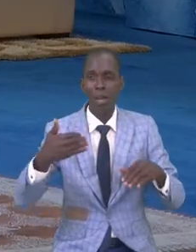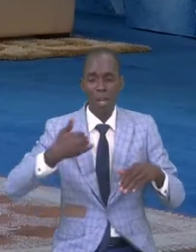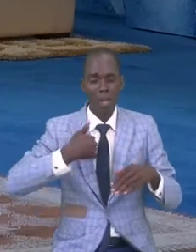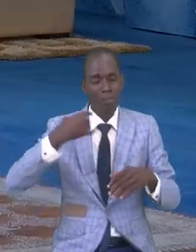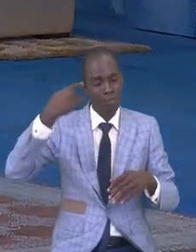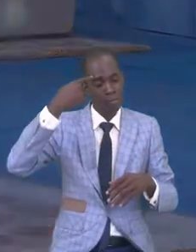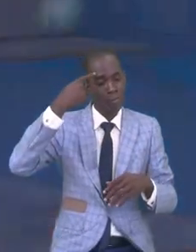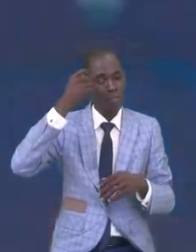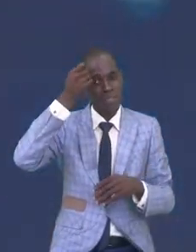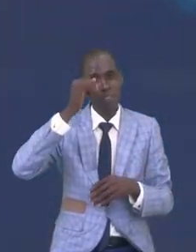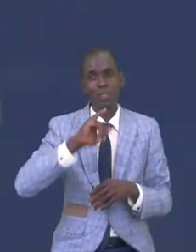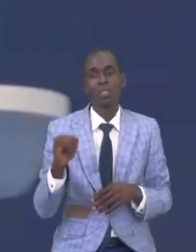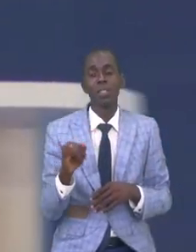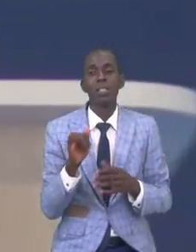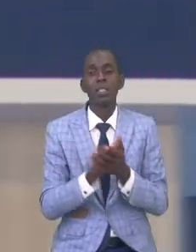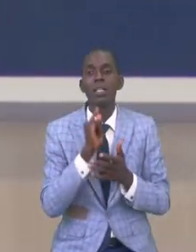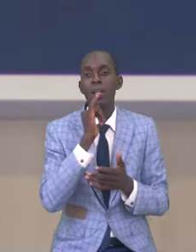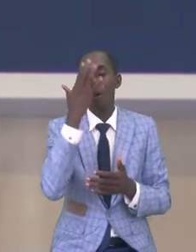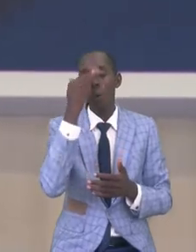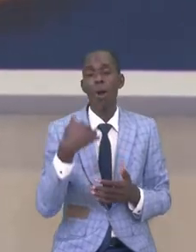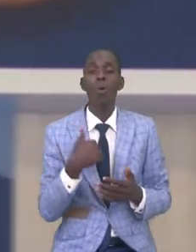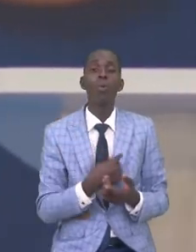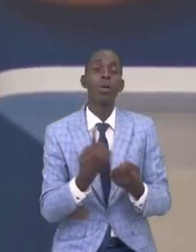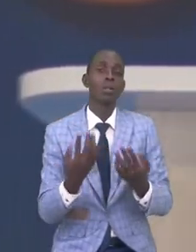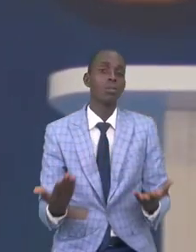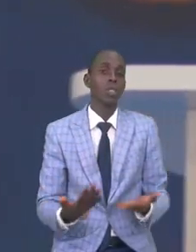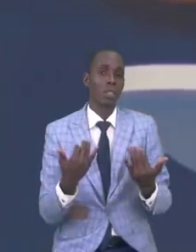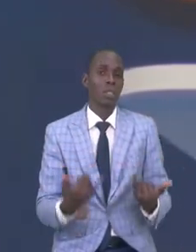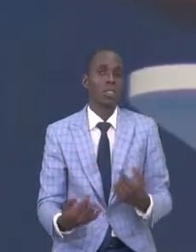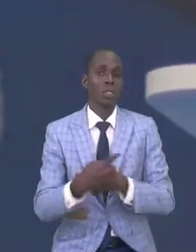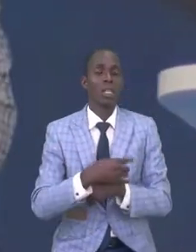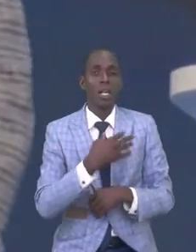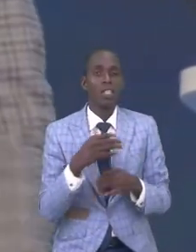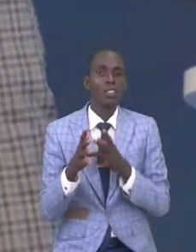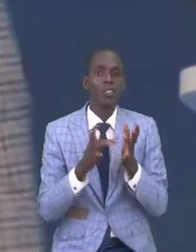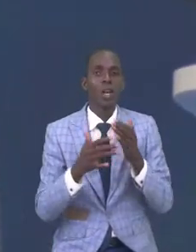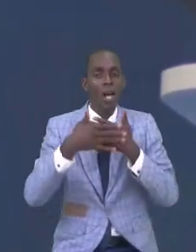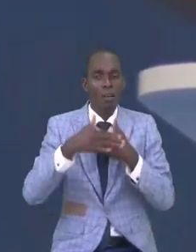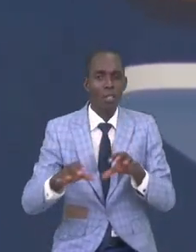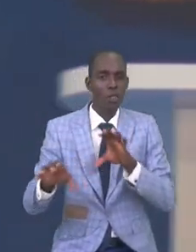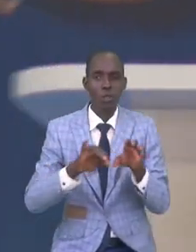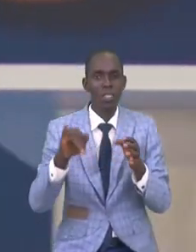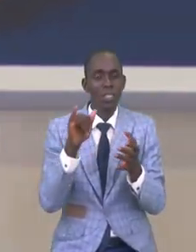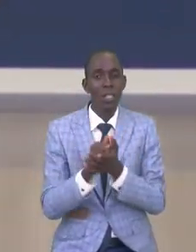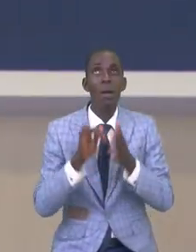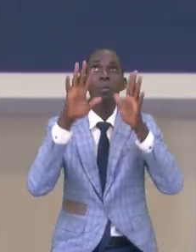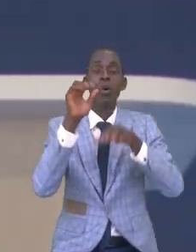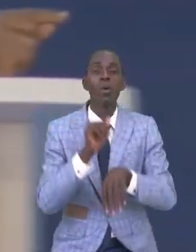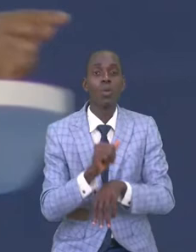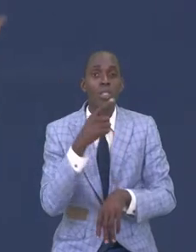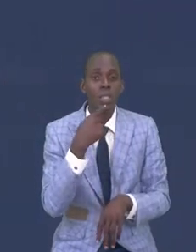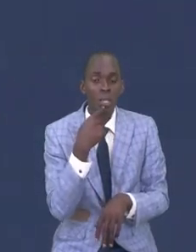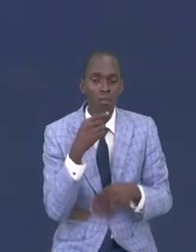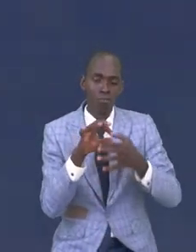insight. That's why we came here today, and Jesus, after performing that miracle, said,